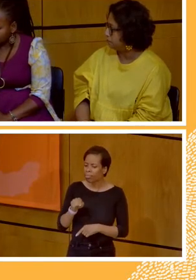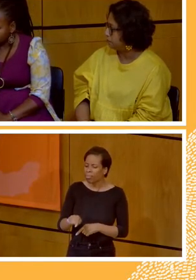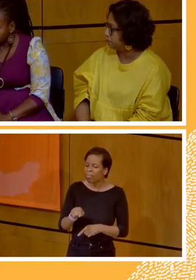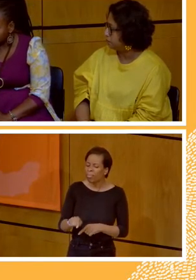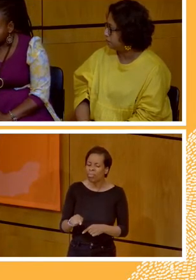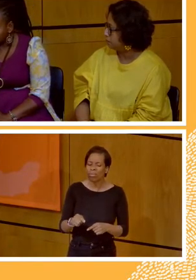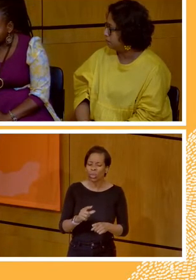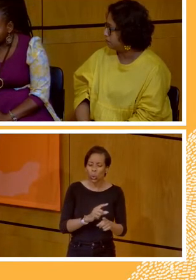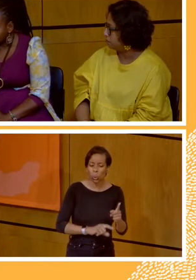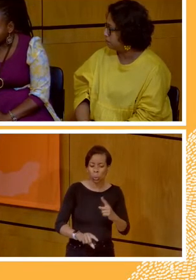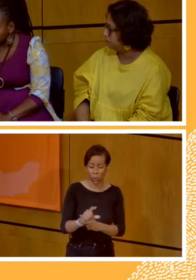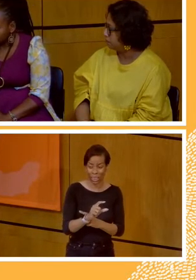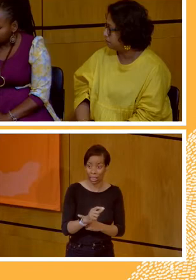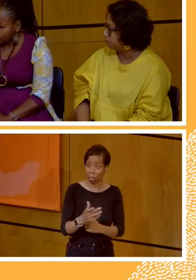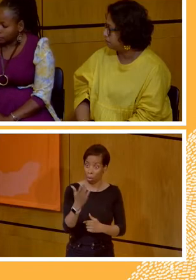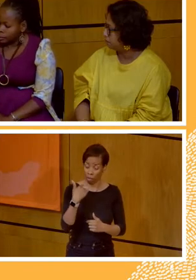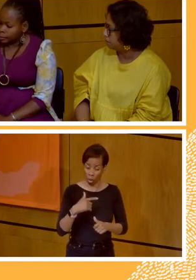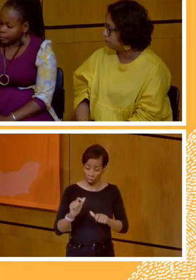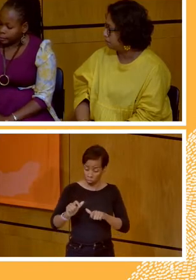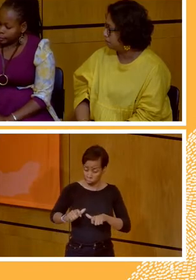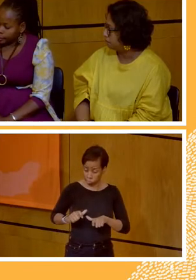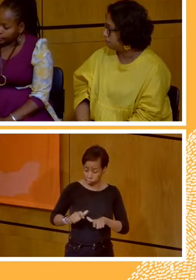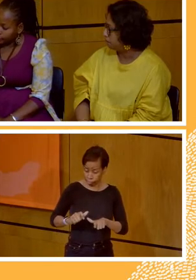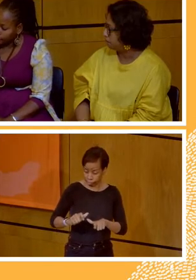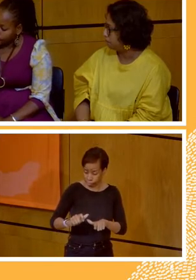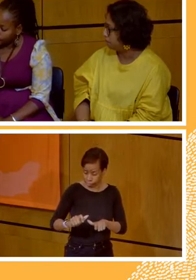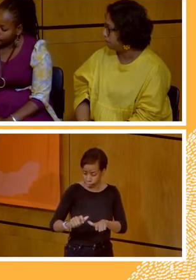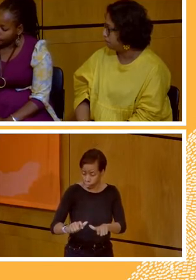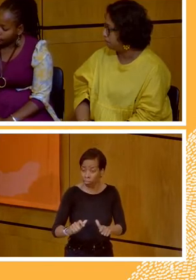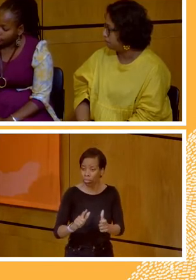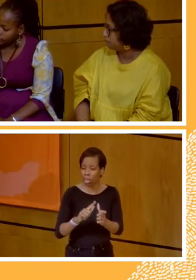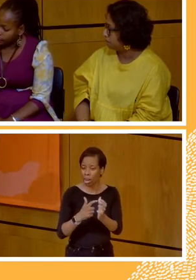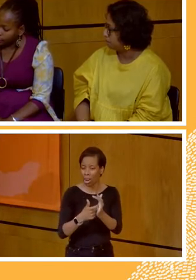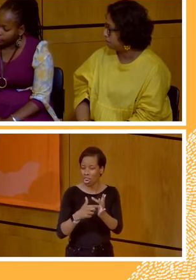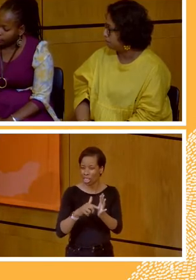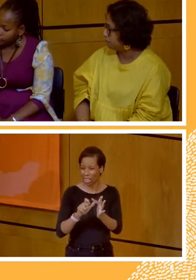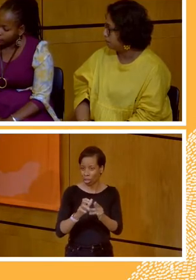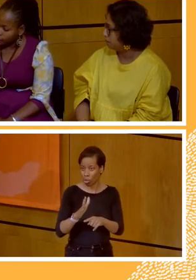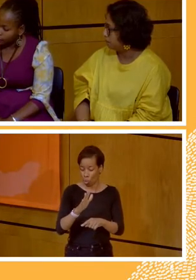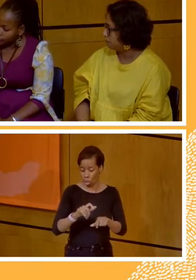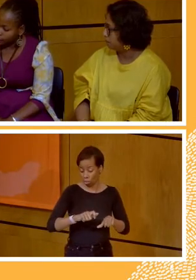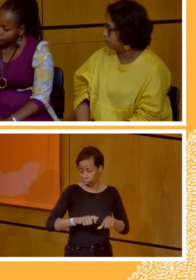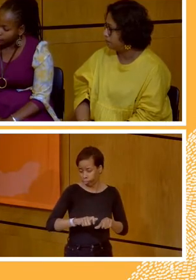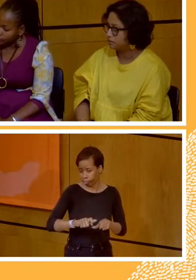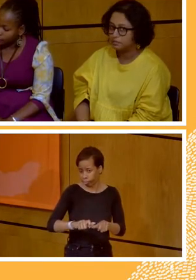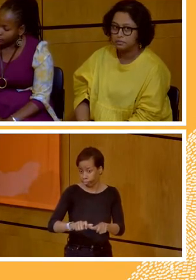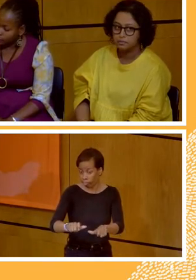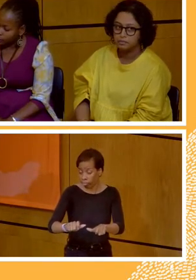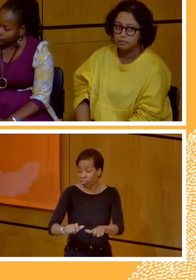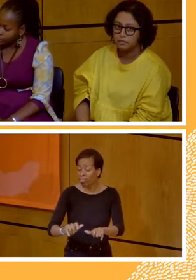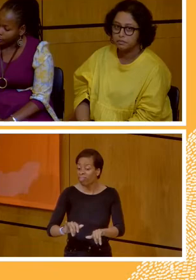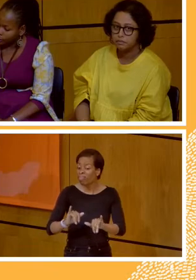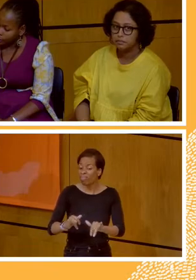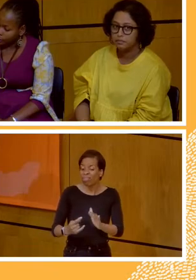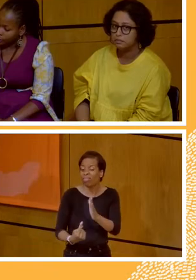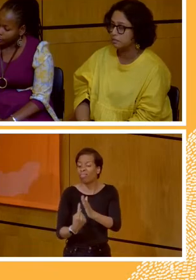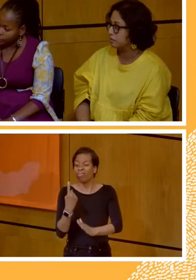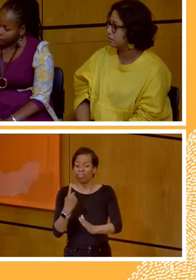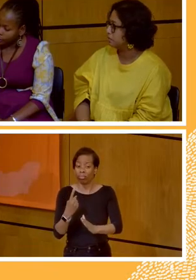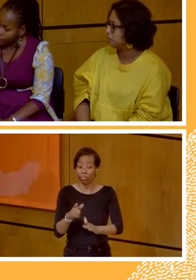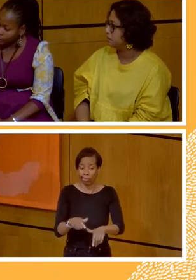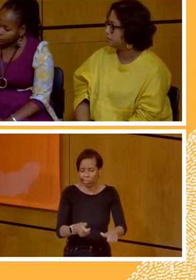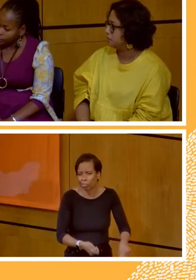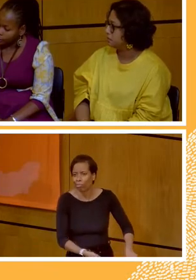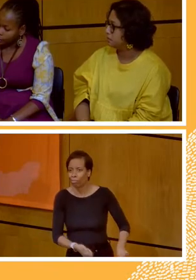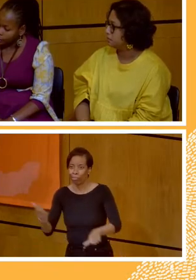conservation or from, especially in the Arctic North, kind of renewable energies applied in a very